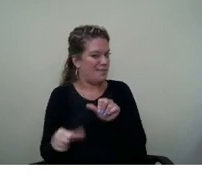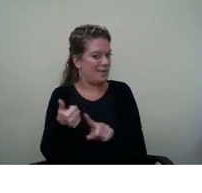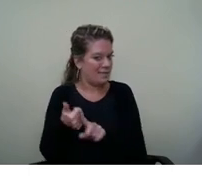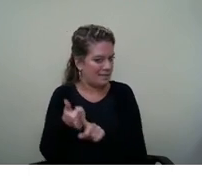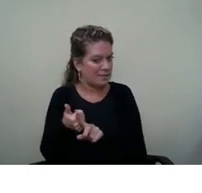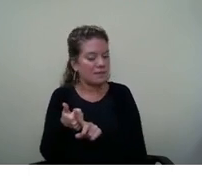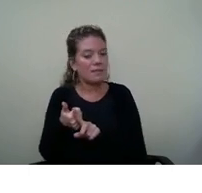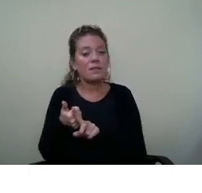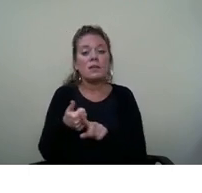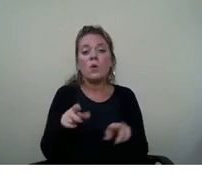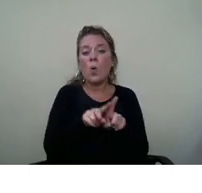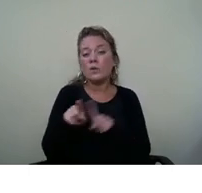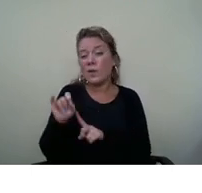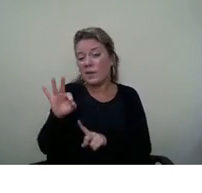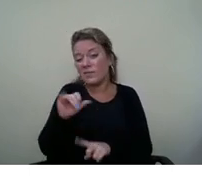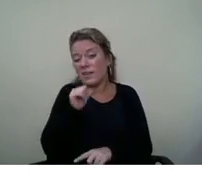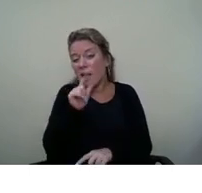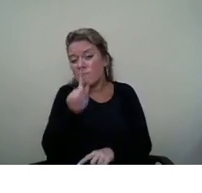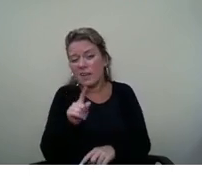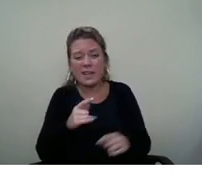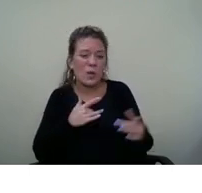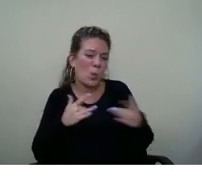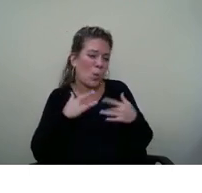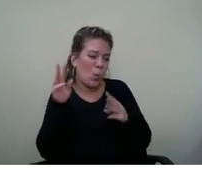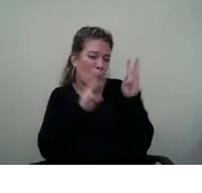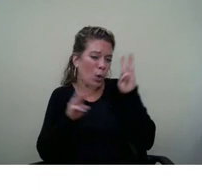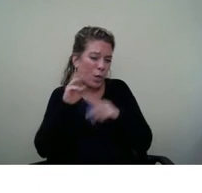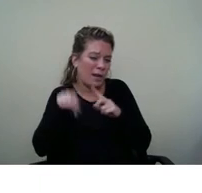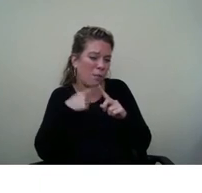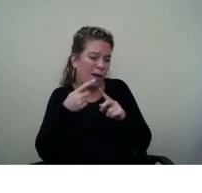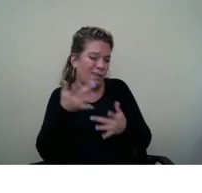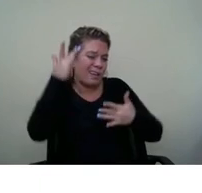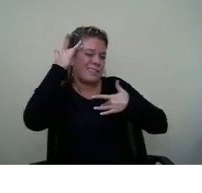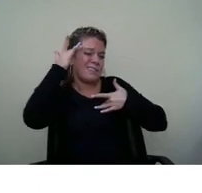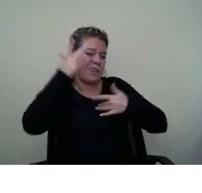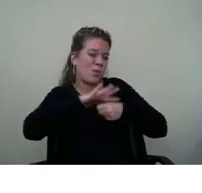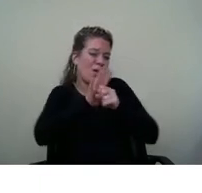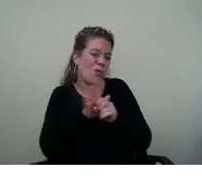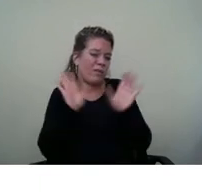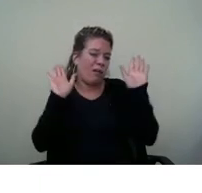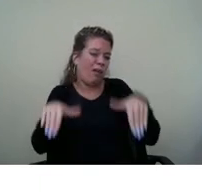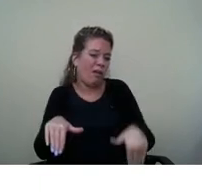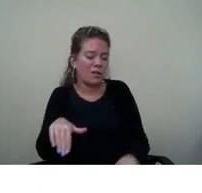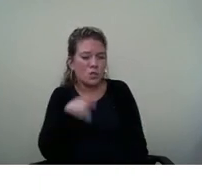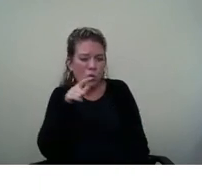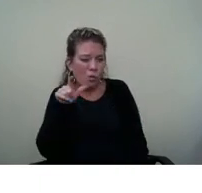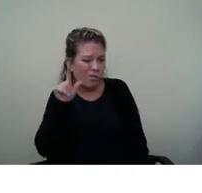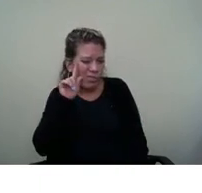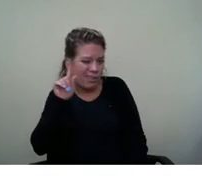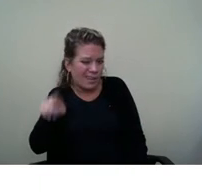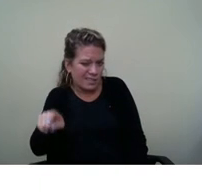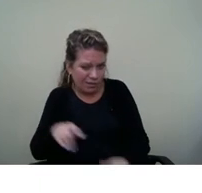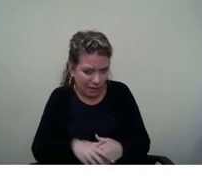if they weren't really concerned about COVID, they didn't think it was necessary. So here